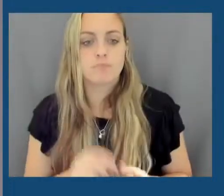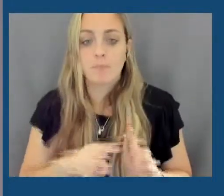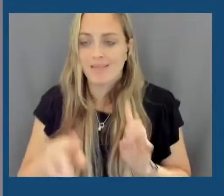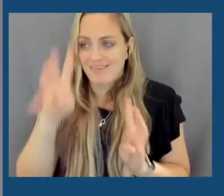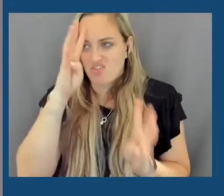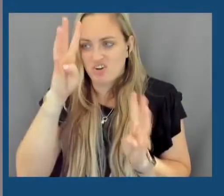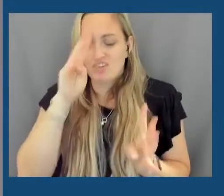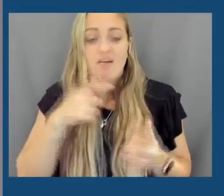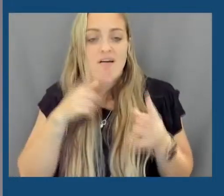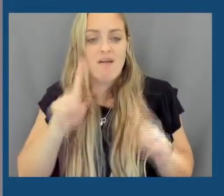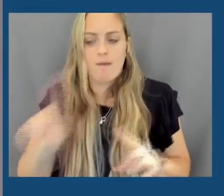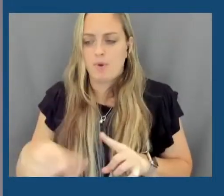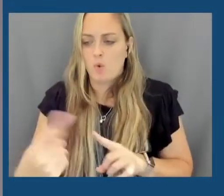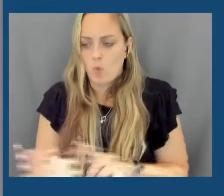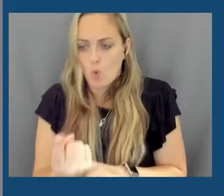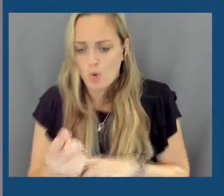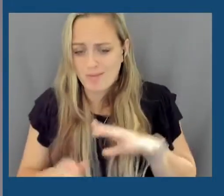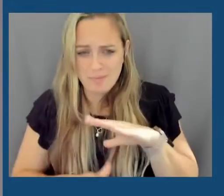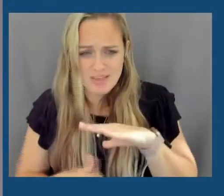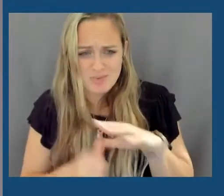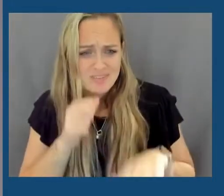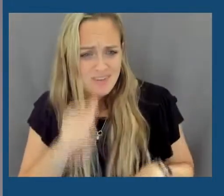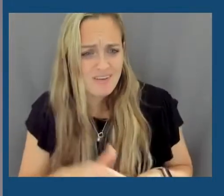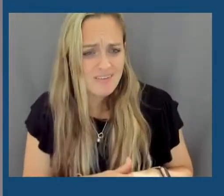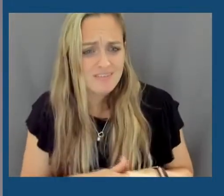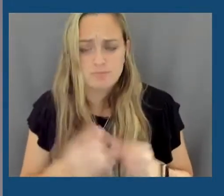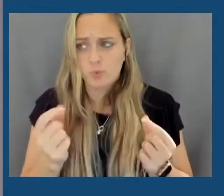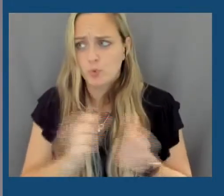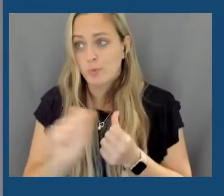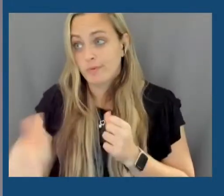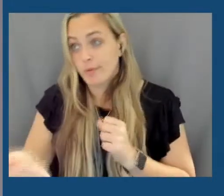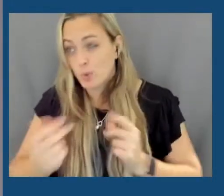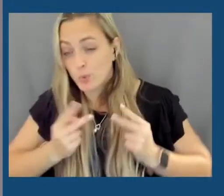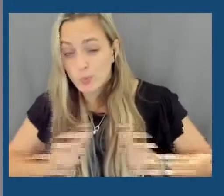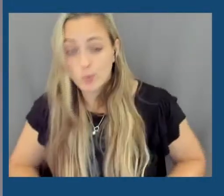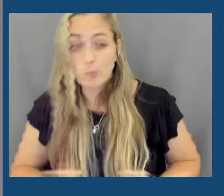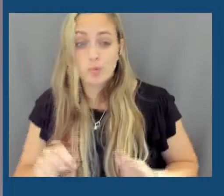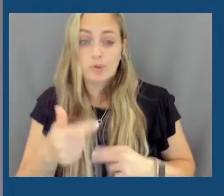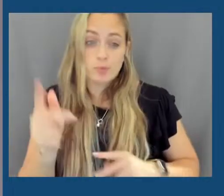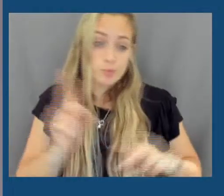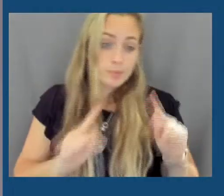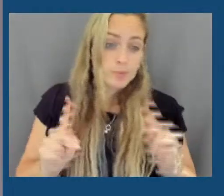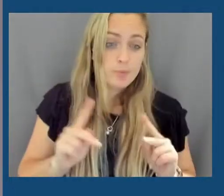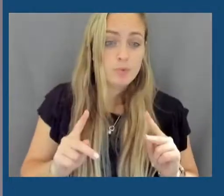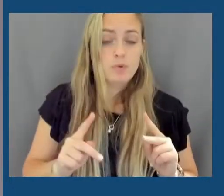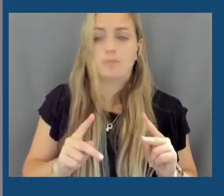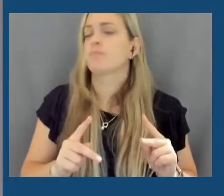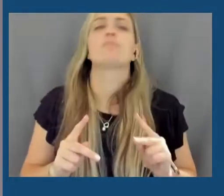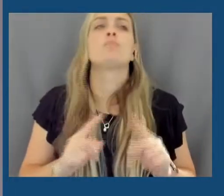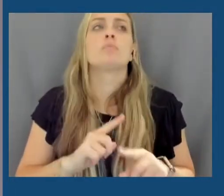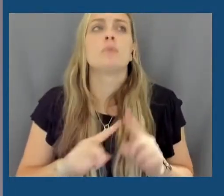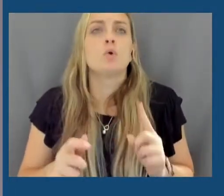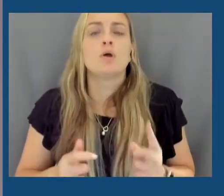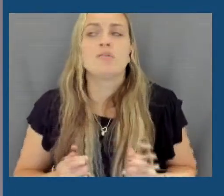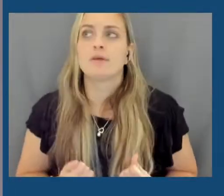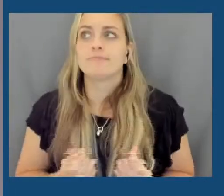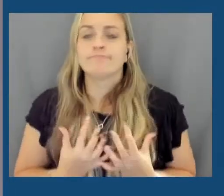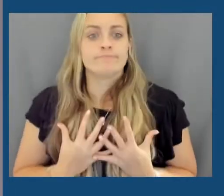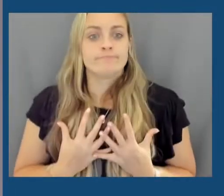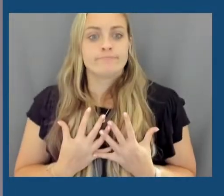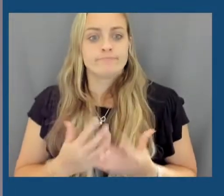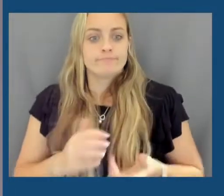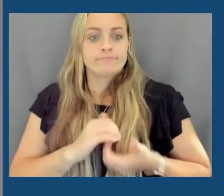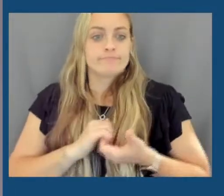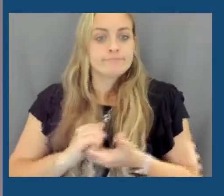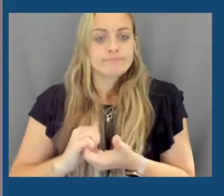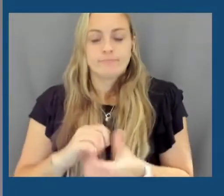happening alone in someone's basement. It's what you're doing with other human beings, other people. And they don't get the joy and camaraderie of working on